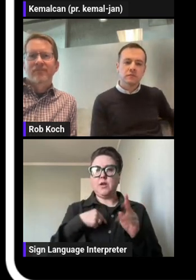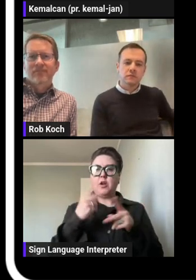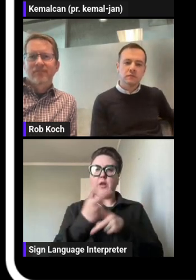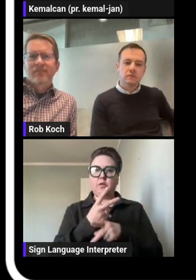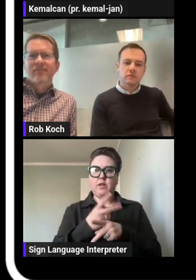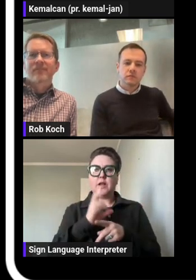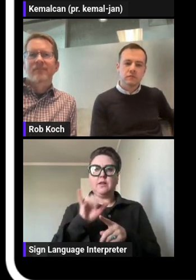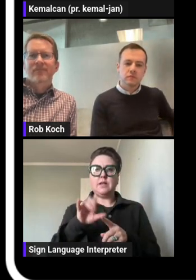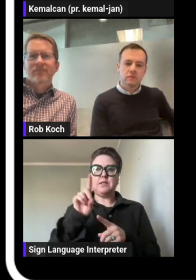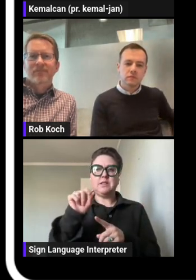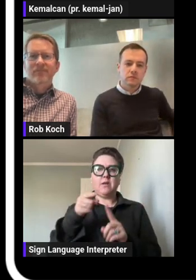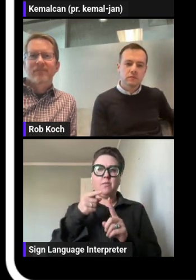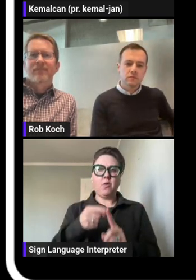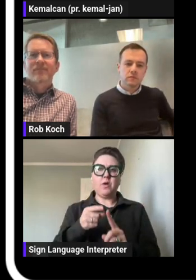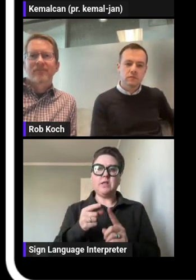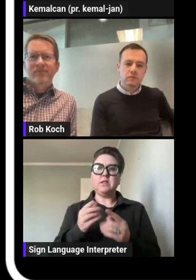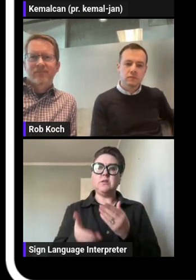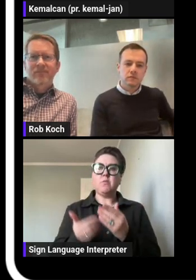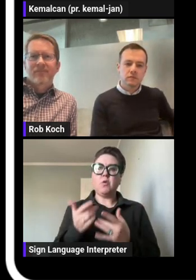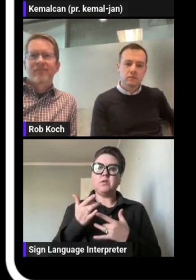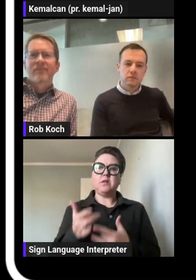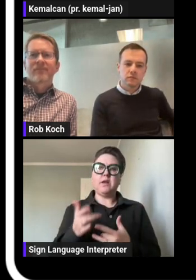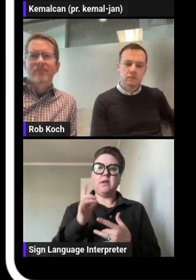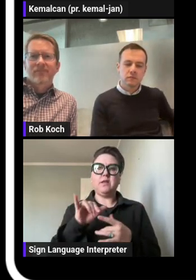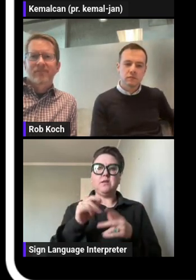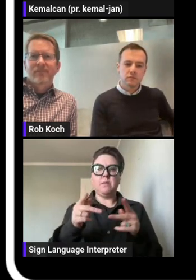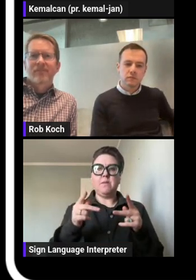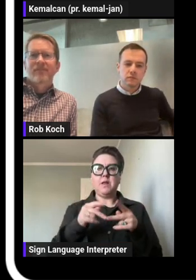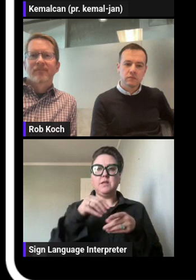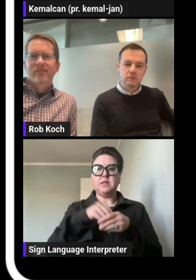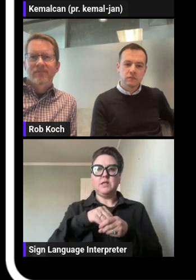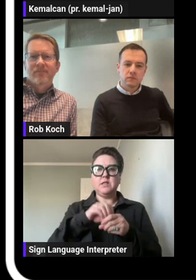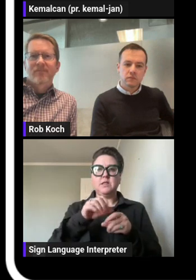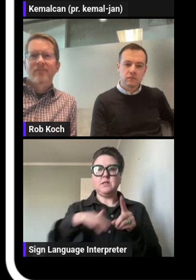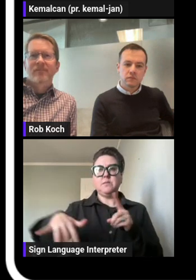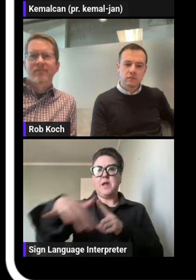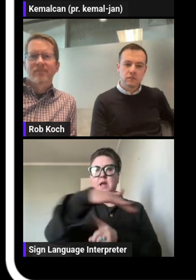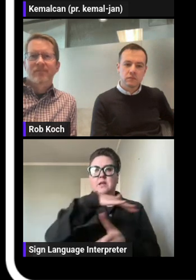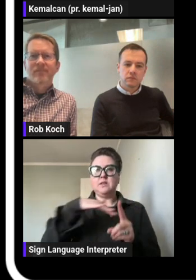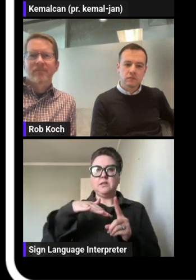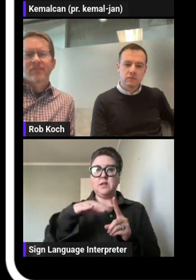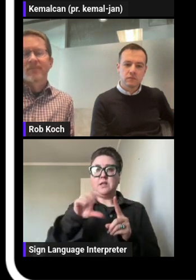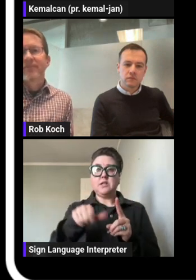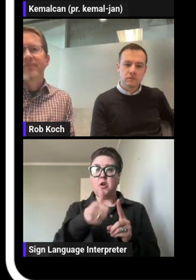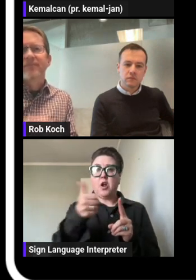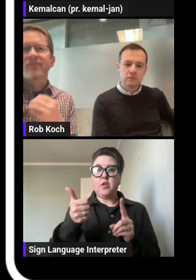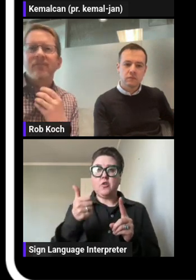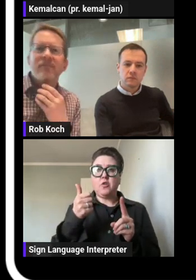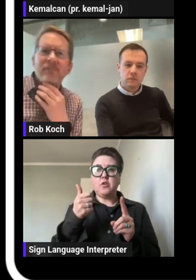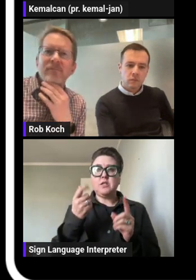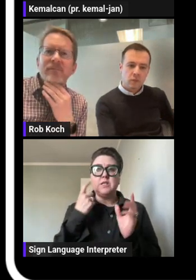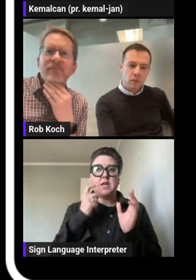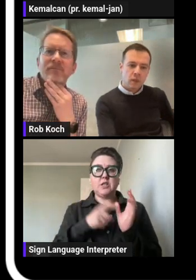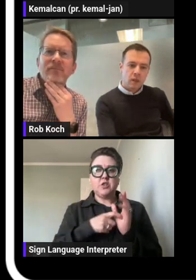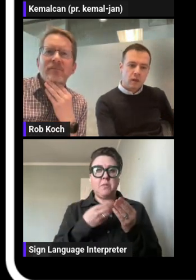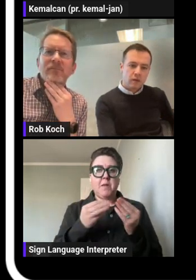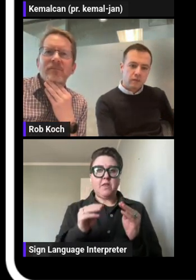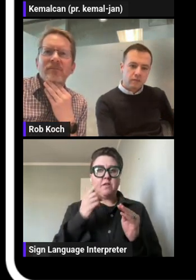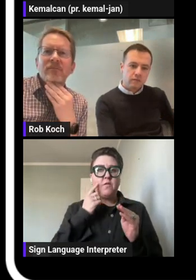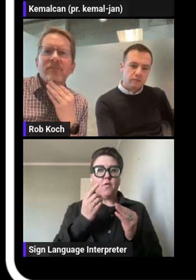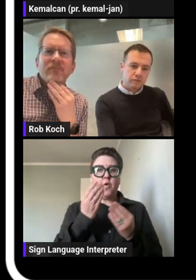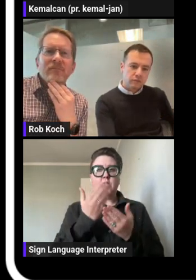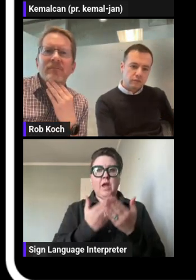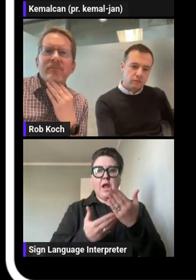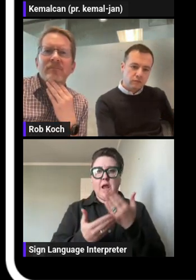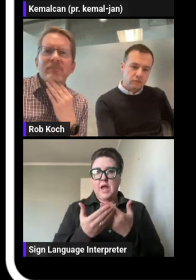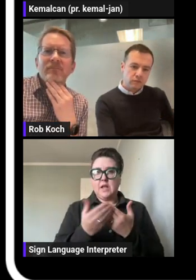data point is most likely this place in space. Is there any other means to detect a hand, or is this